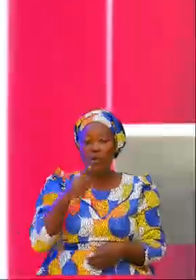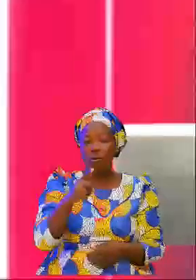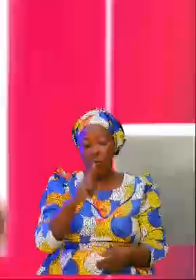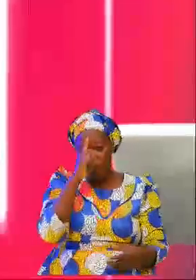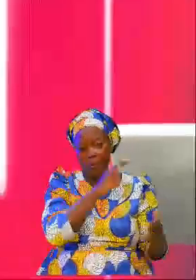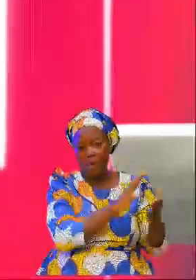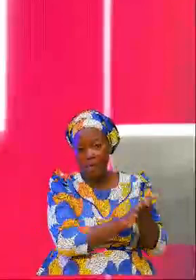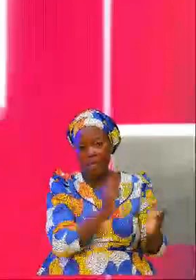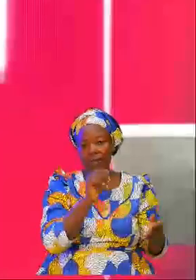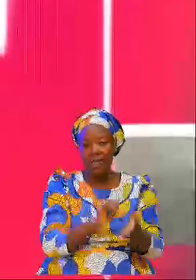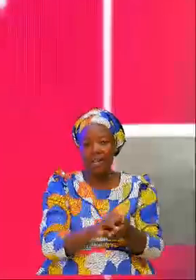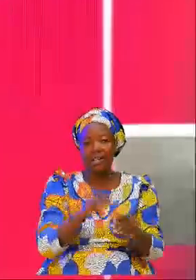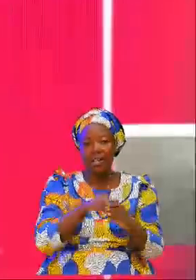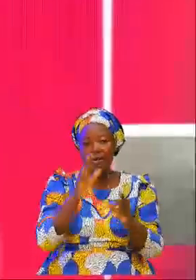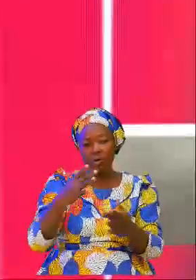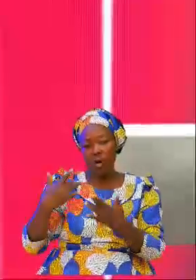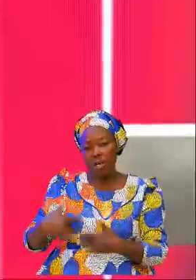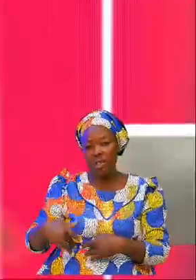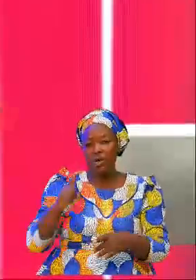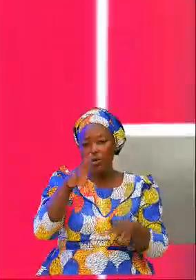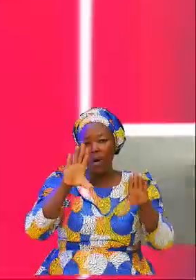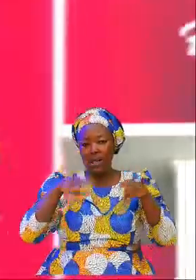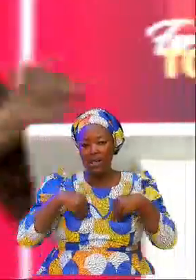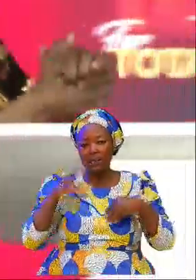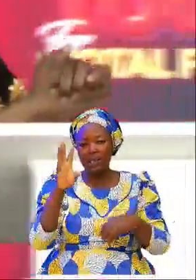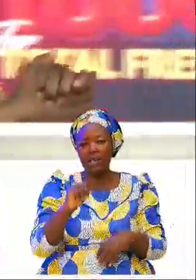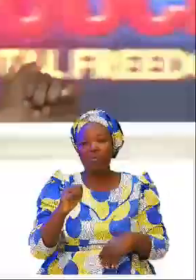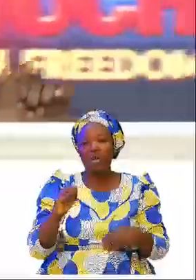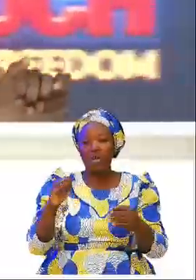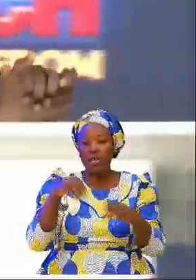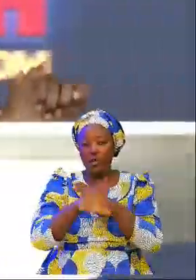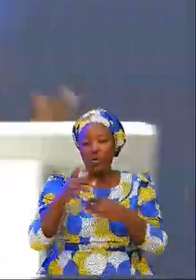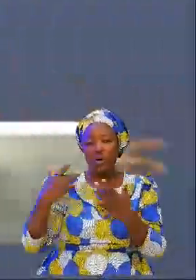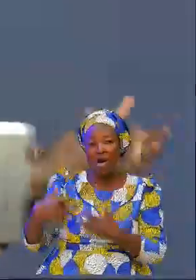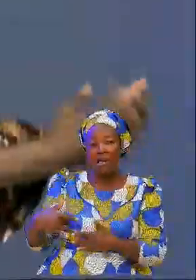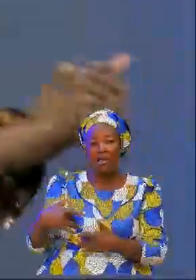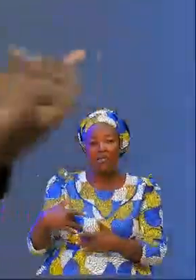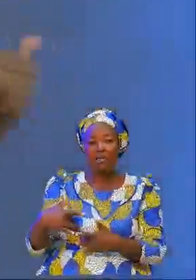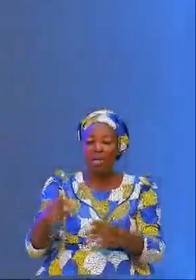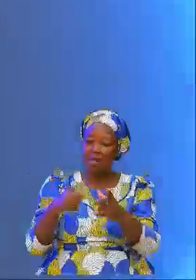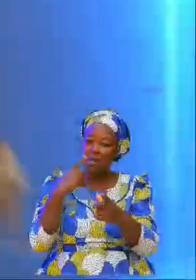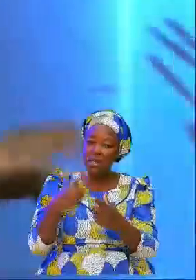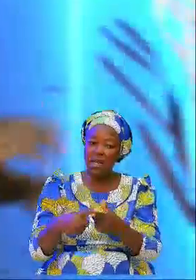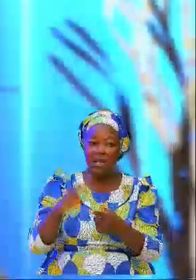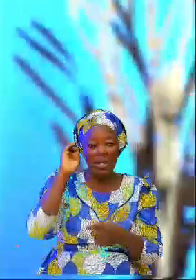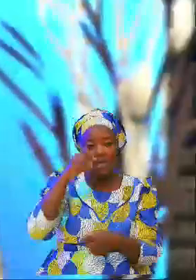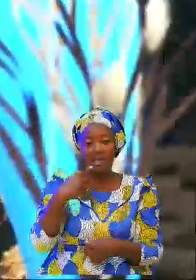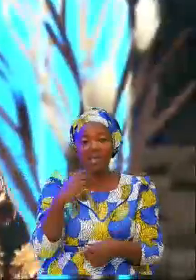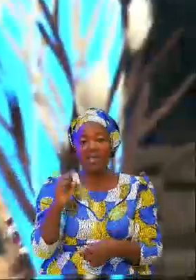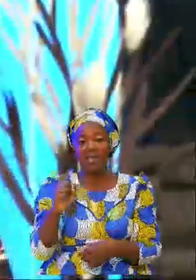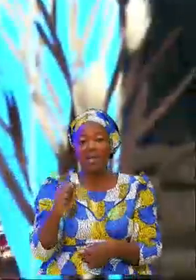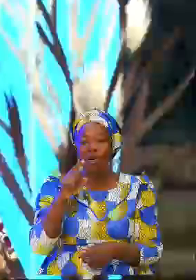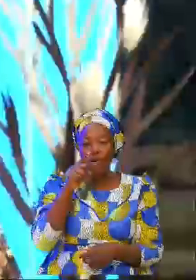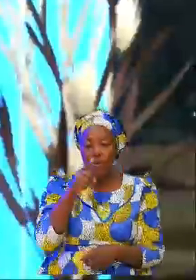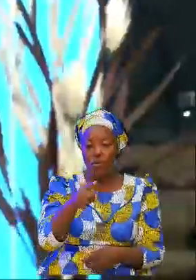of every living thing, you believe that in your heart, you accept him into